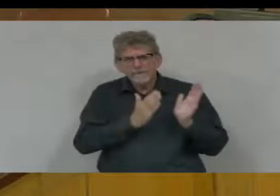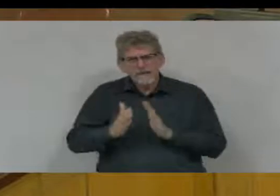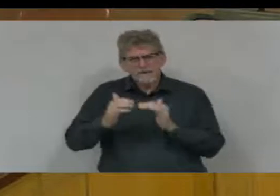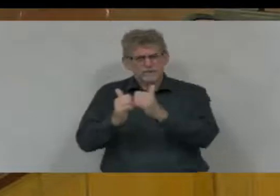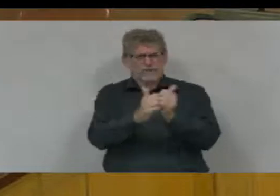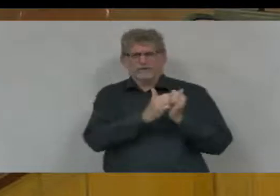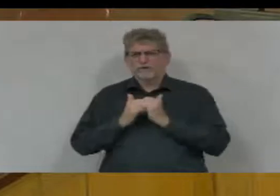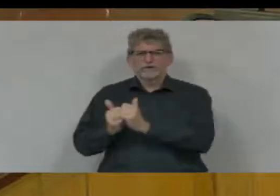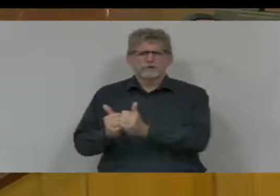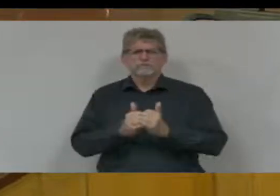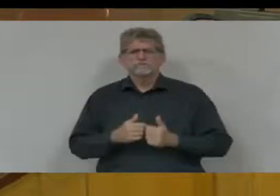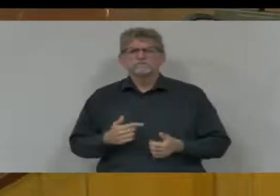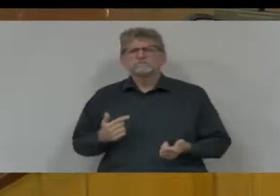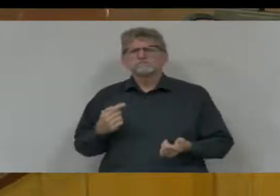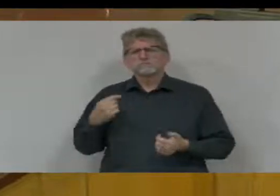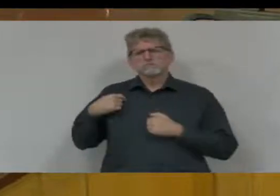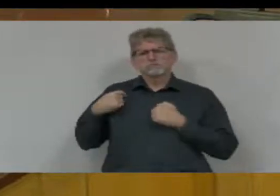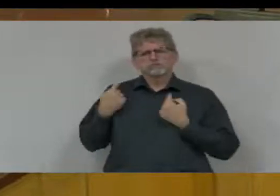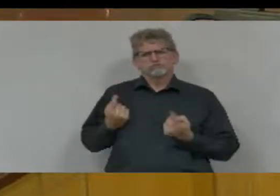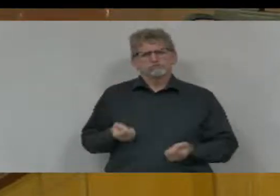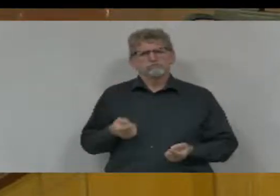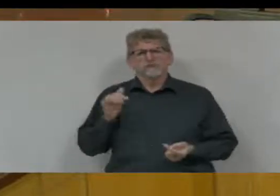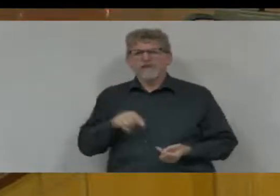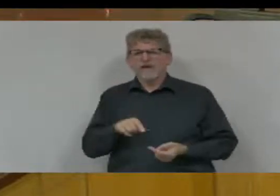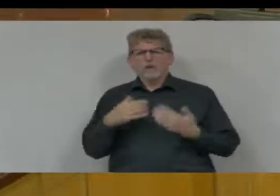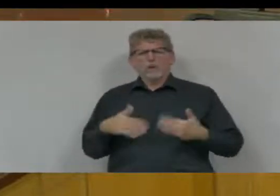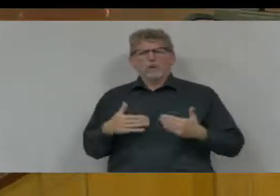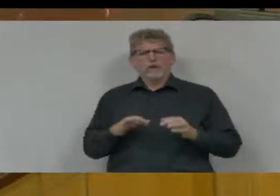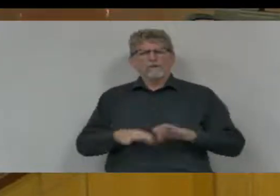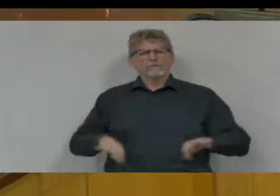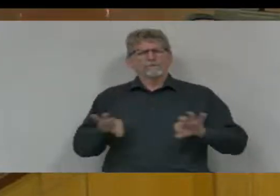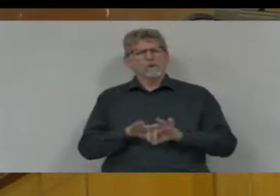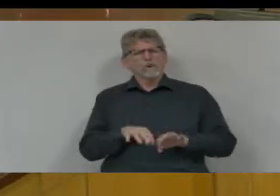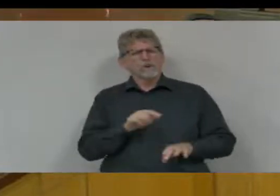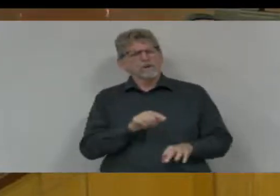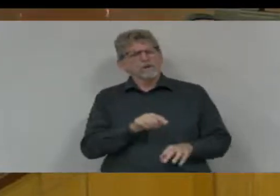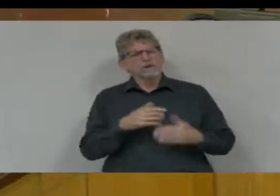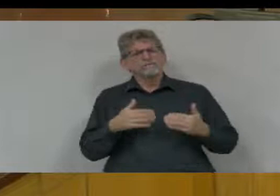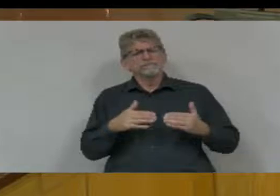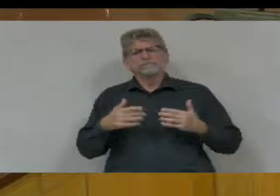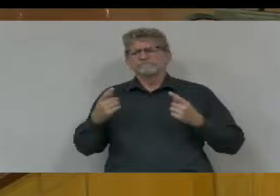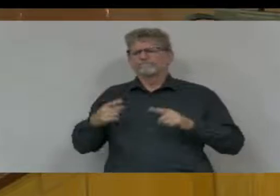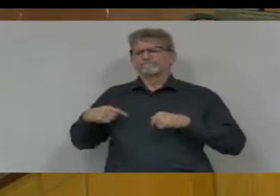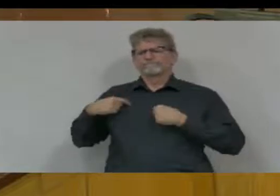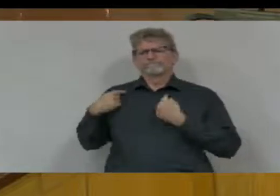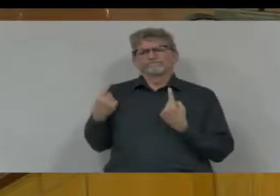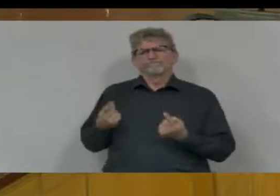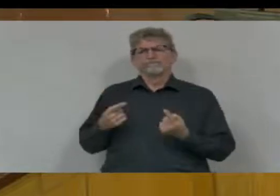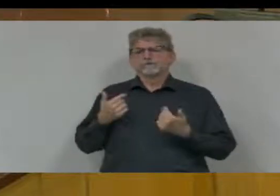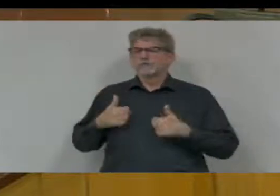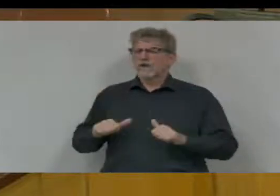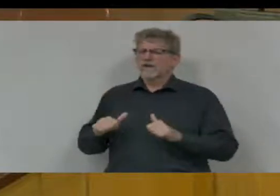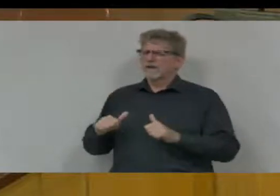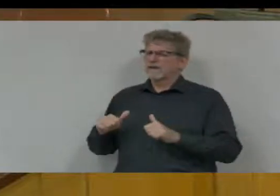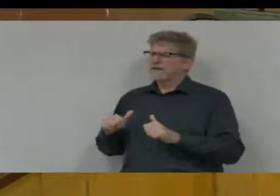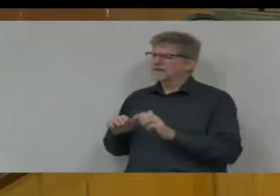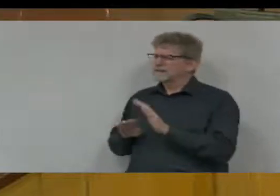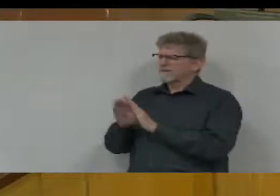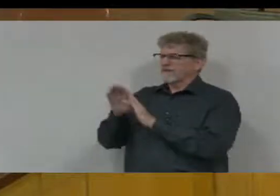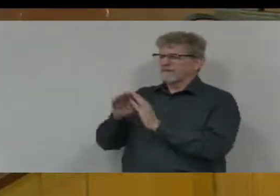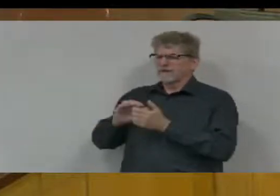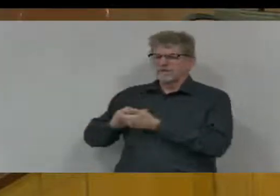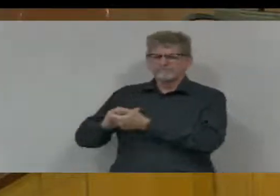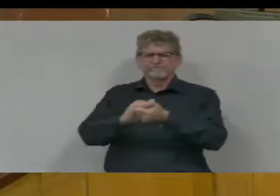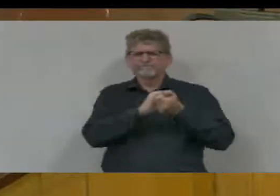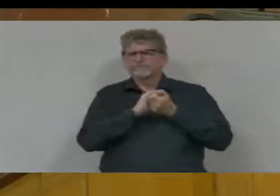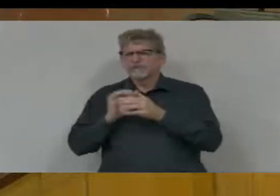been a very important component of what's happened to strengthen bonds and relationships and the ability to